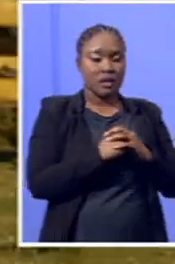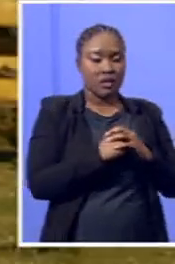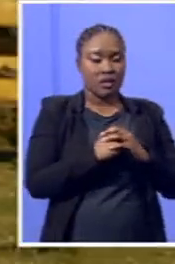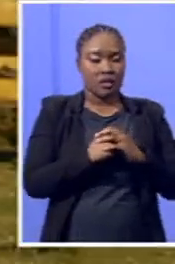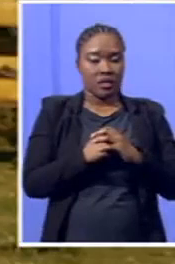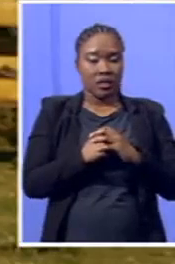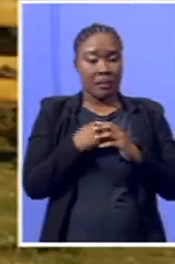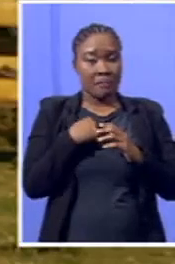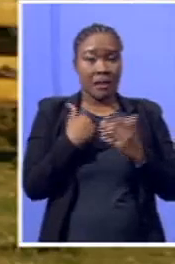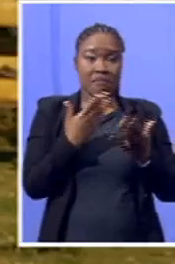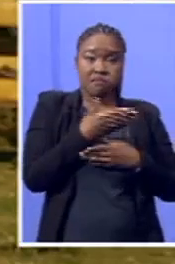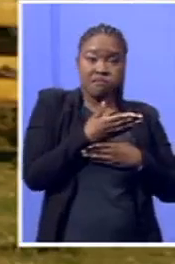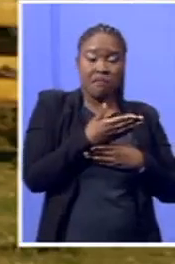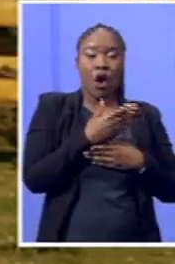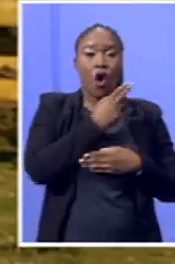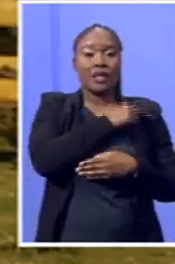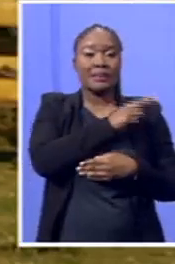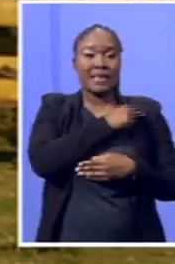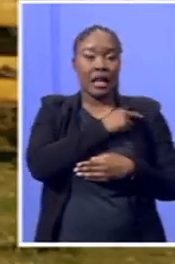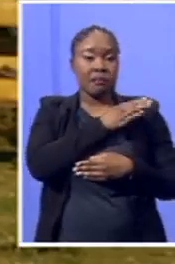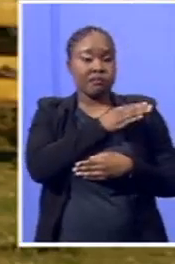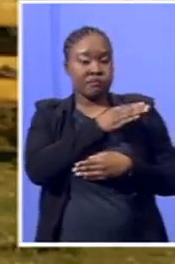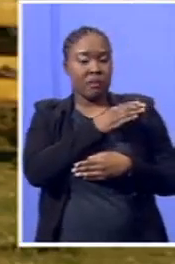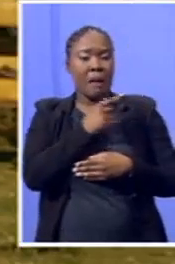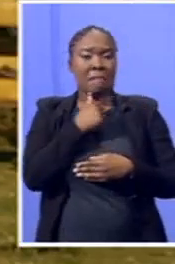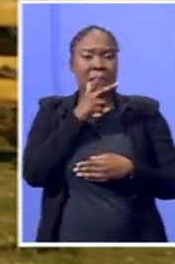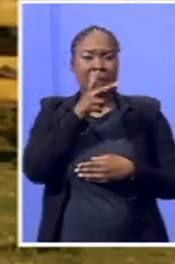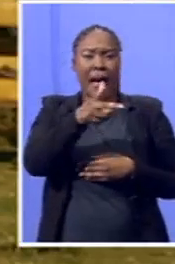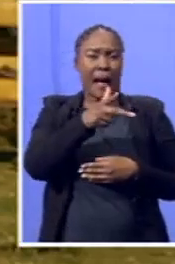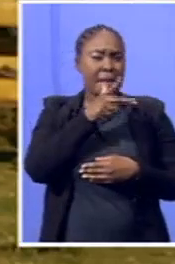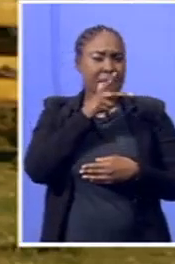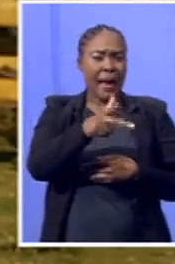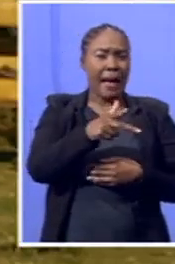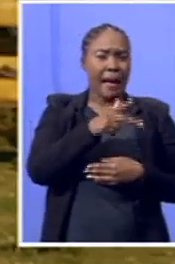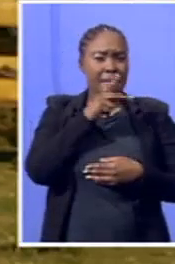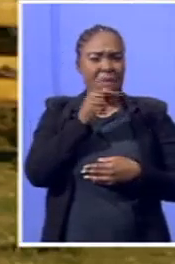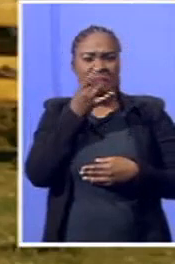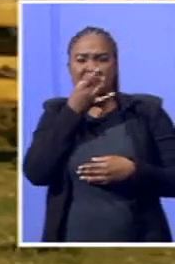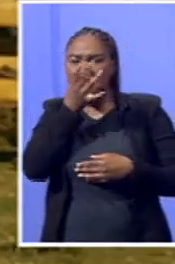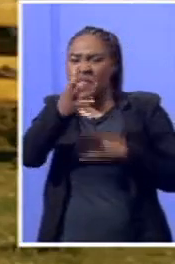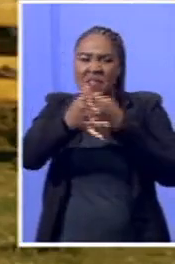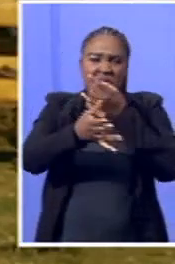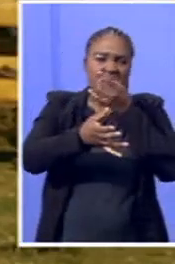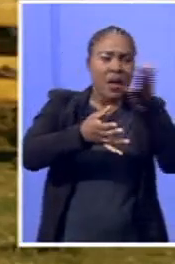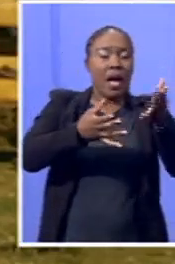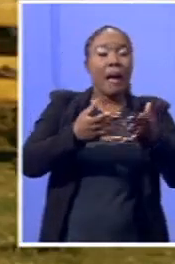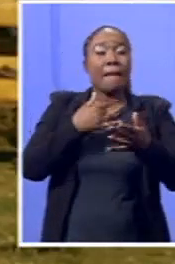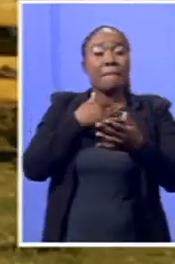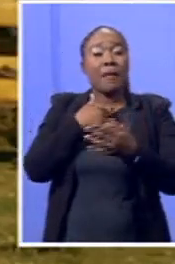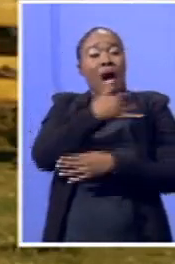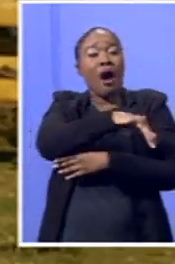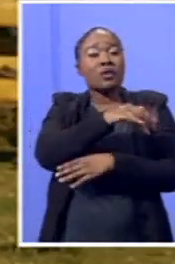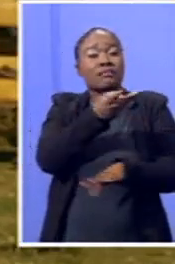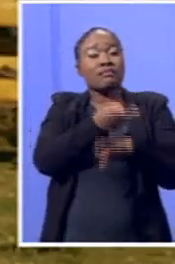I was staying there by the hospital and shouting, swearing at people. I was sleeping outside in the cold